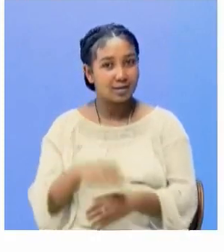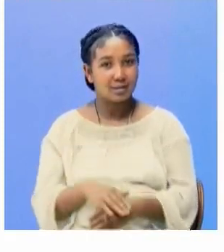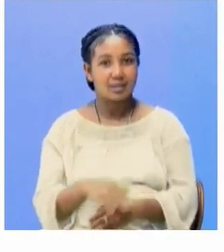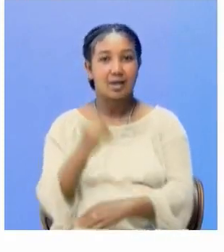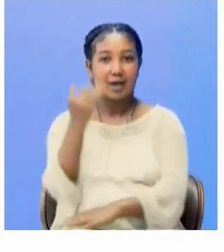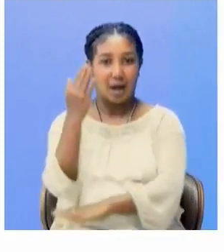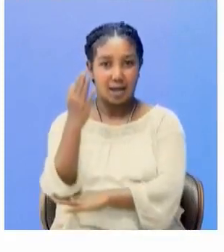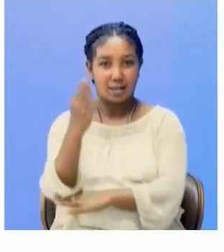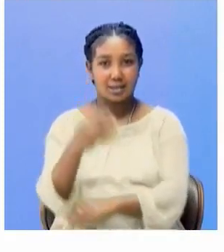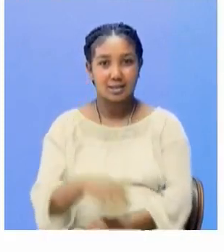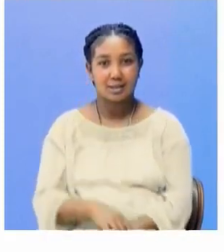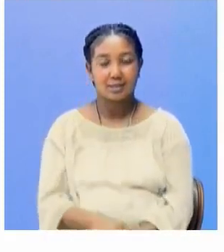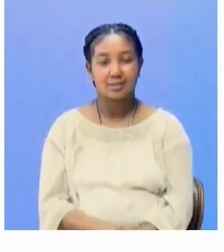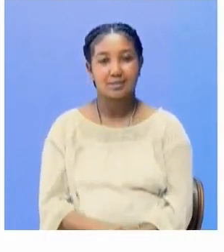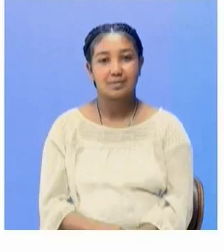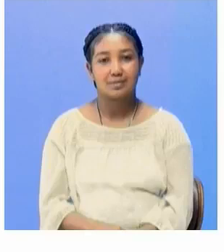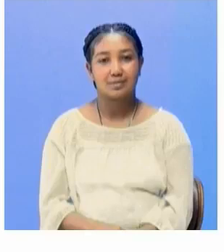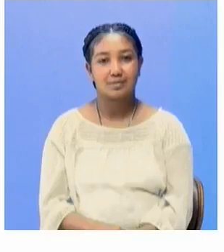I